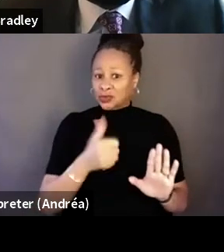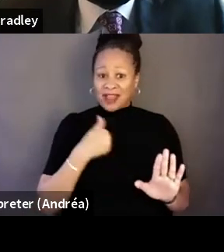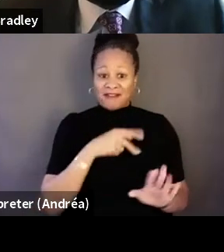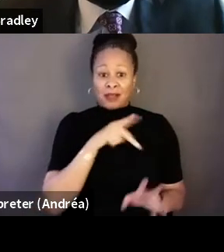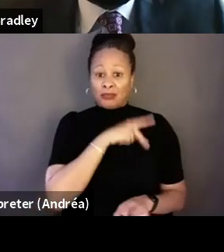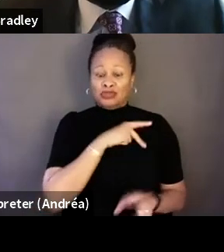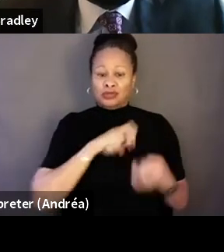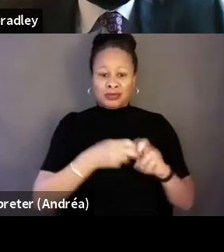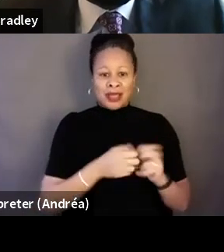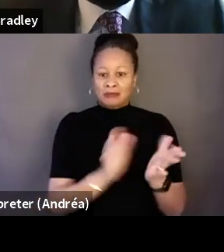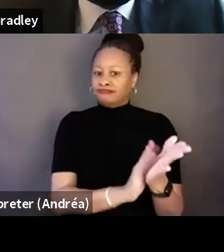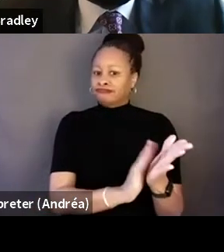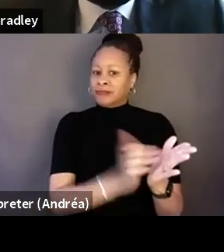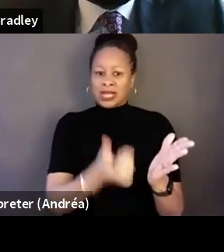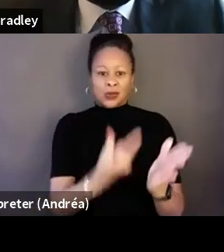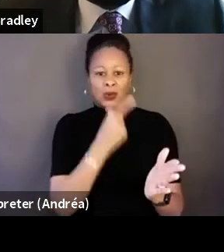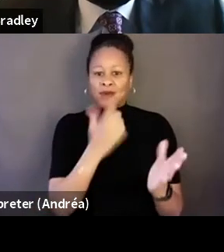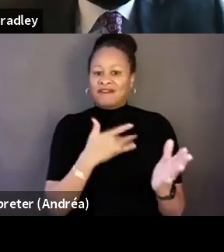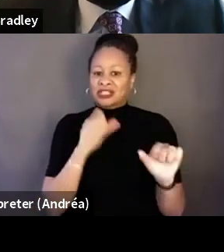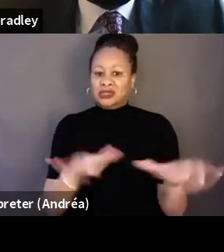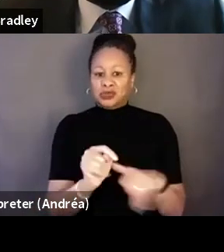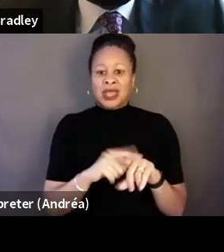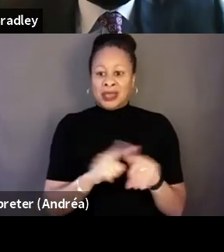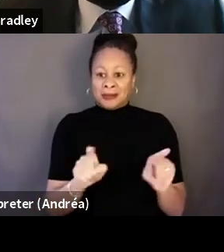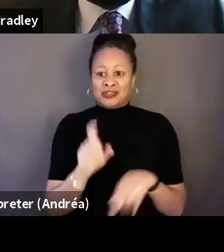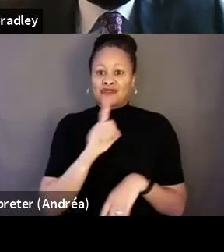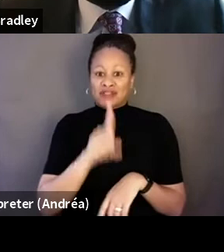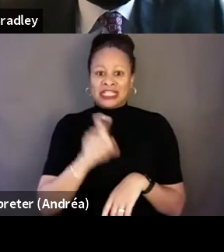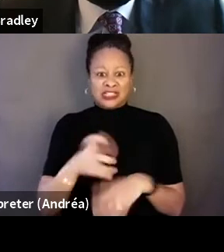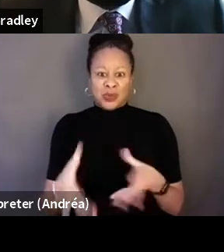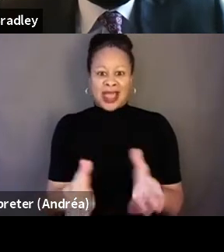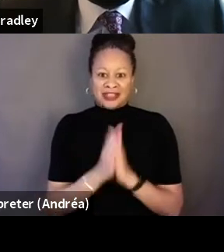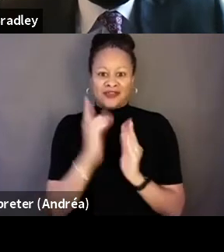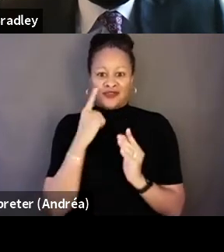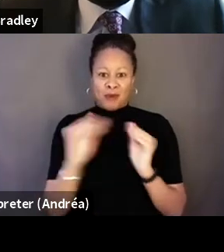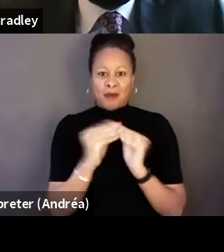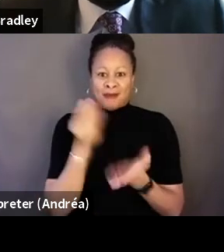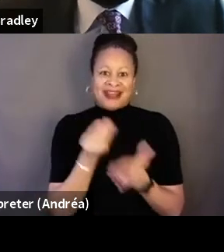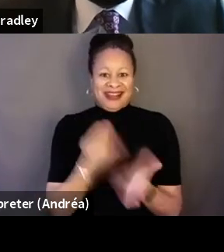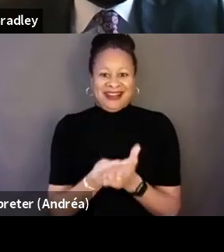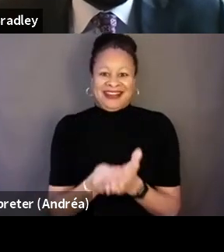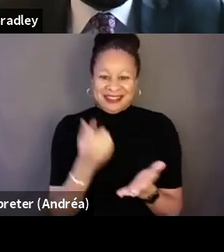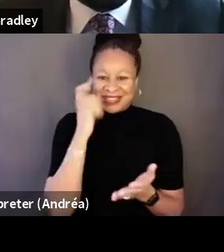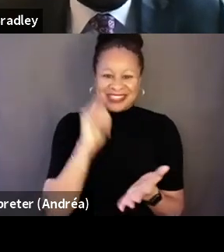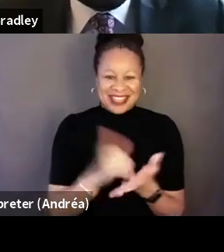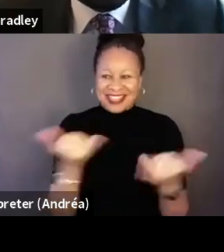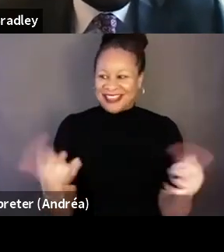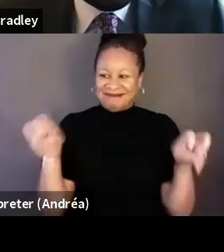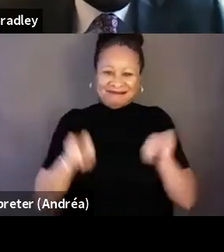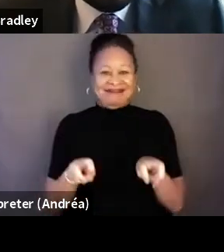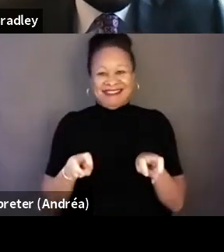with that. I applaud anyone who feels like they can do that. But then I think you really need to ask for a raise or ask for some extra money, because if you